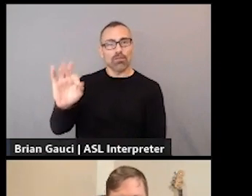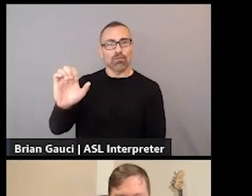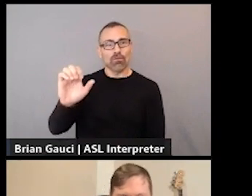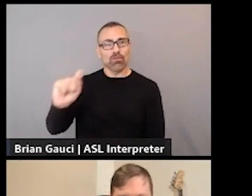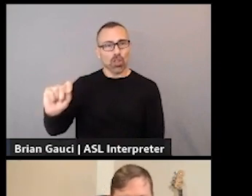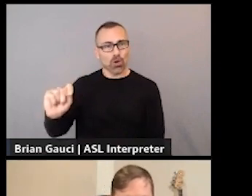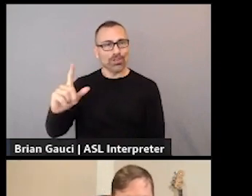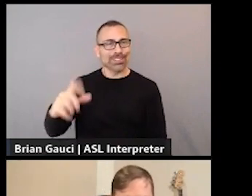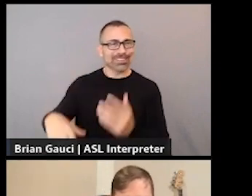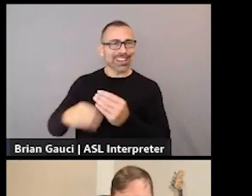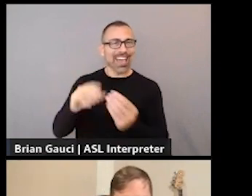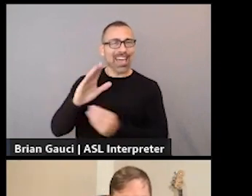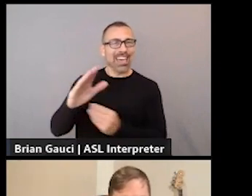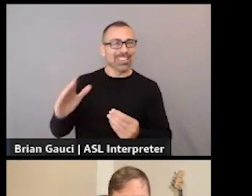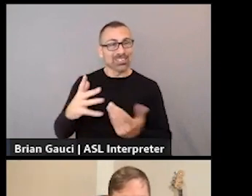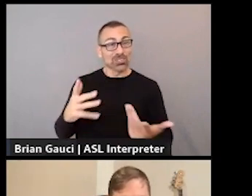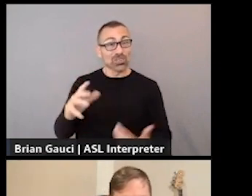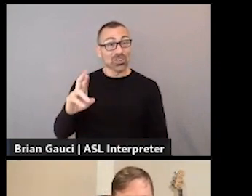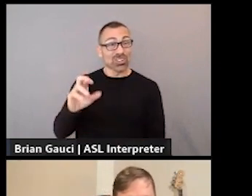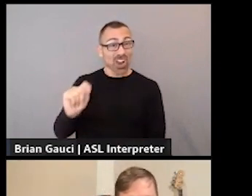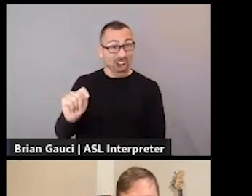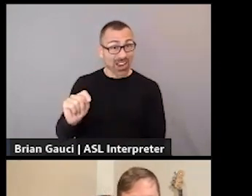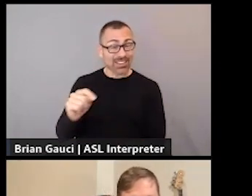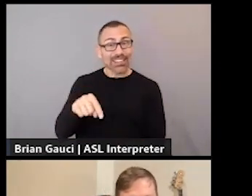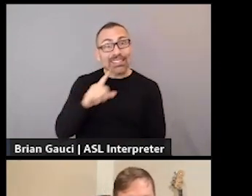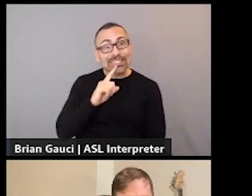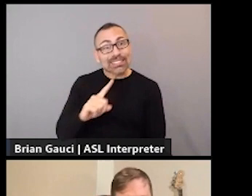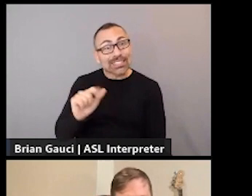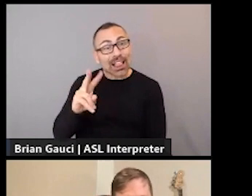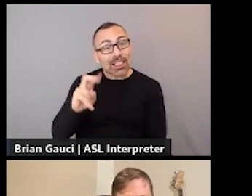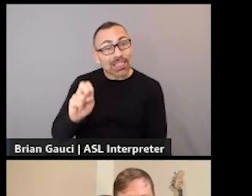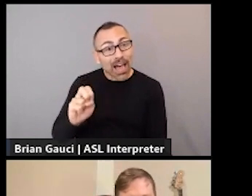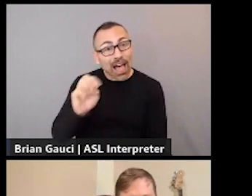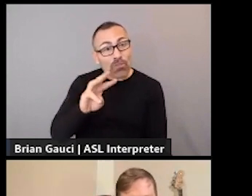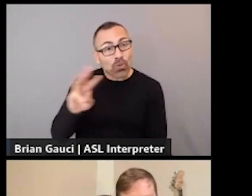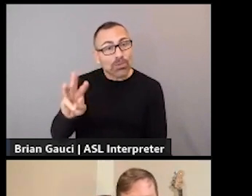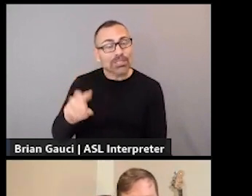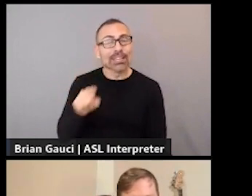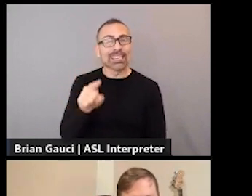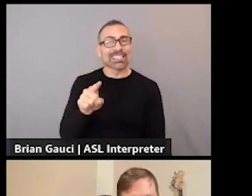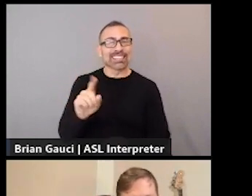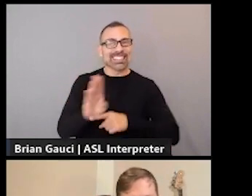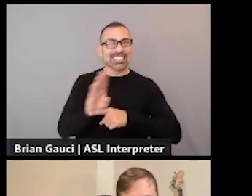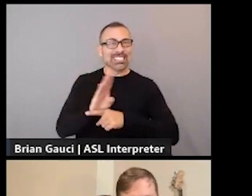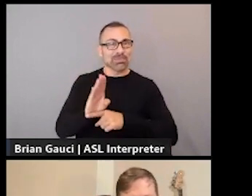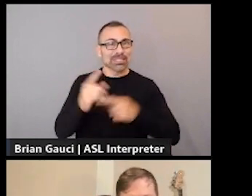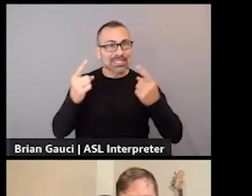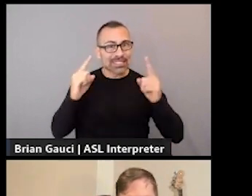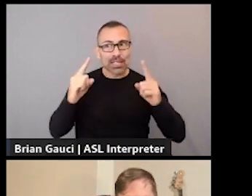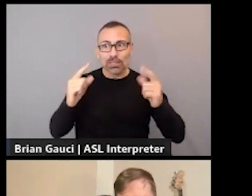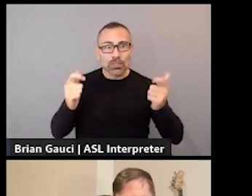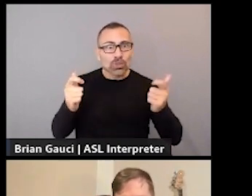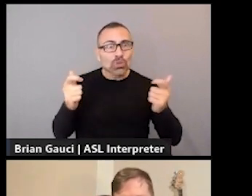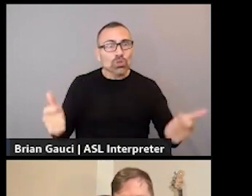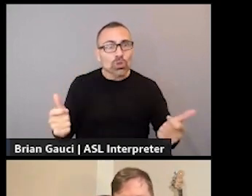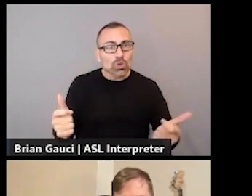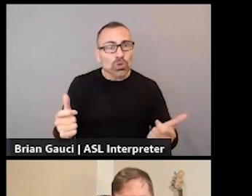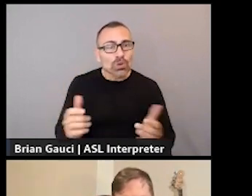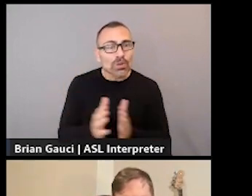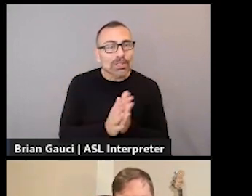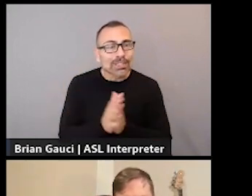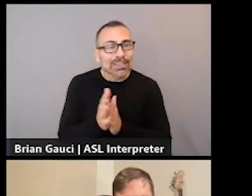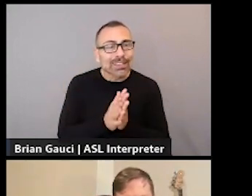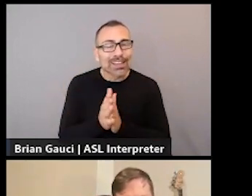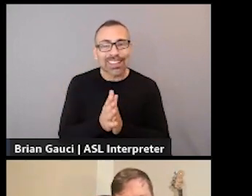live website. And the thing with this business is we're having huge successes. Actually, in this little script, it was like, we're having